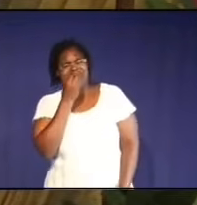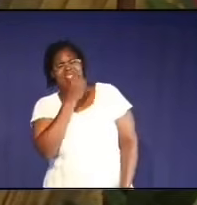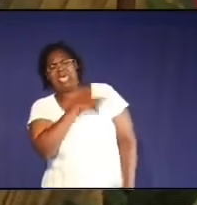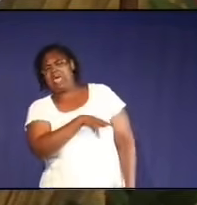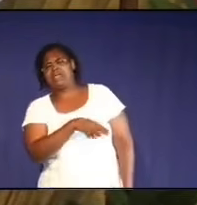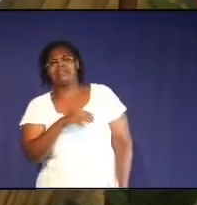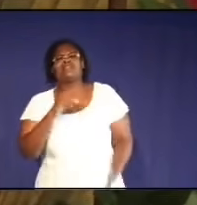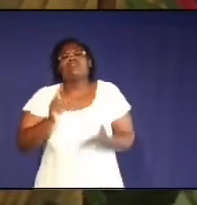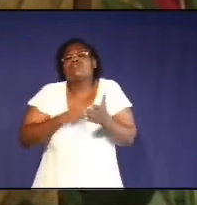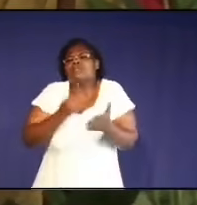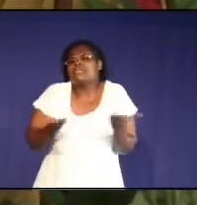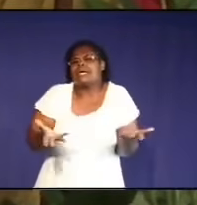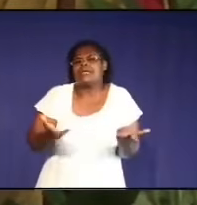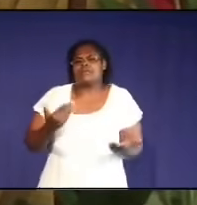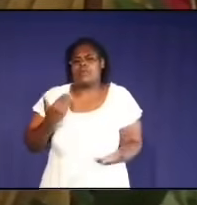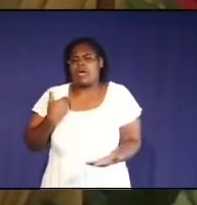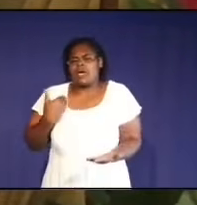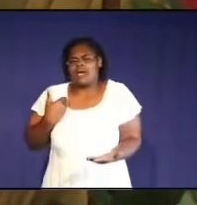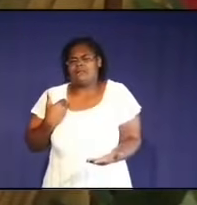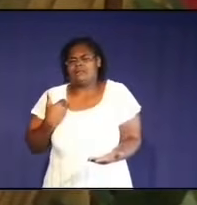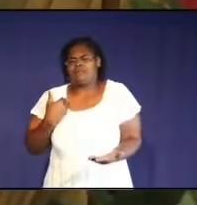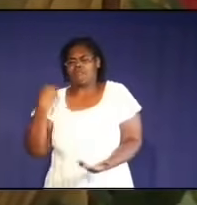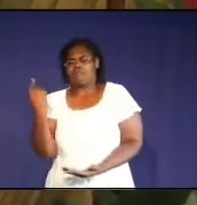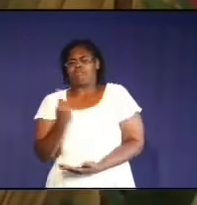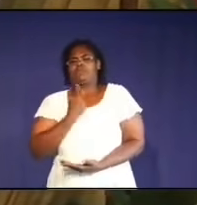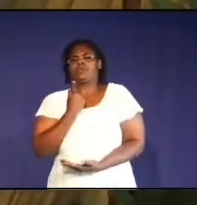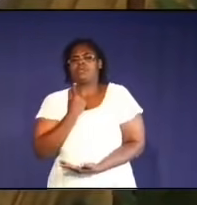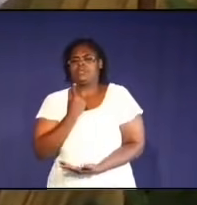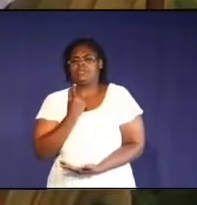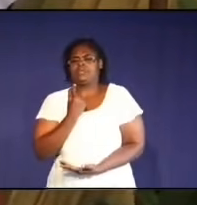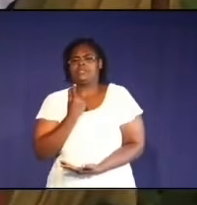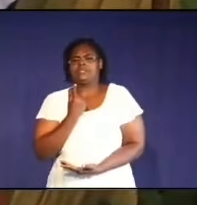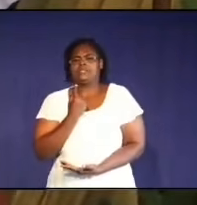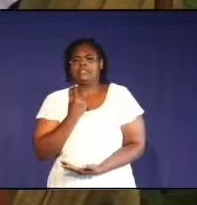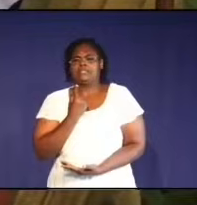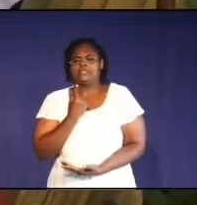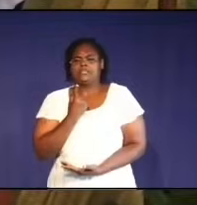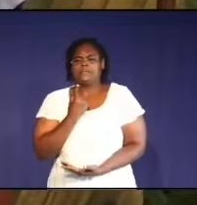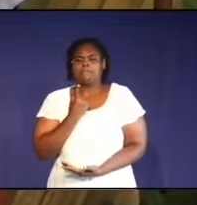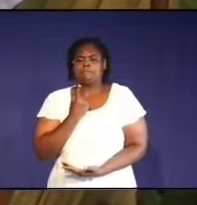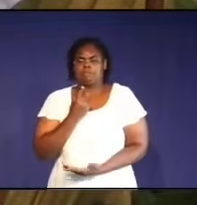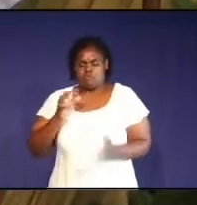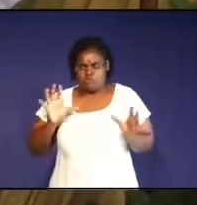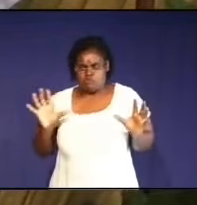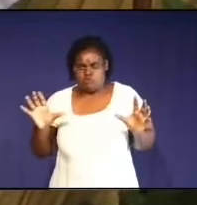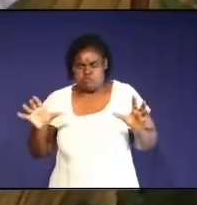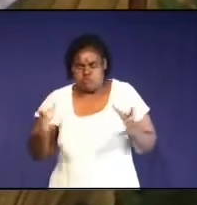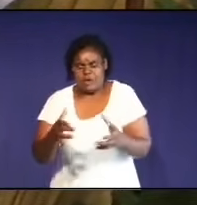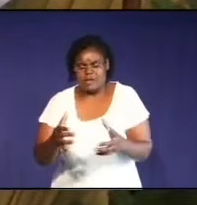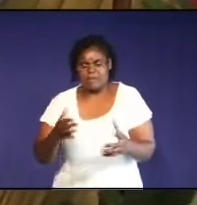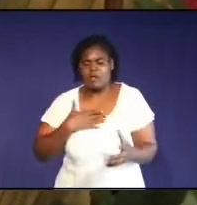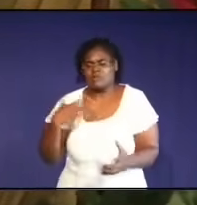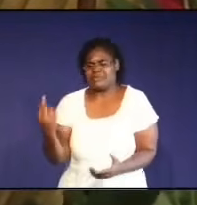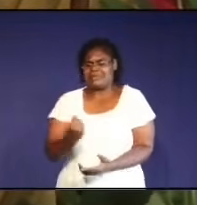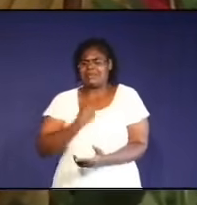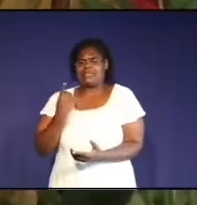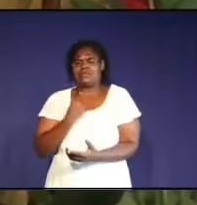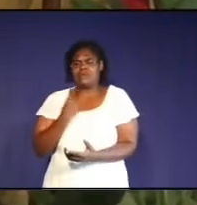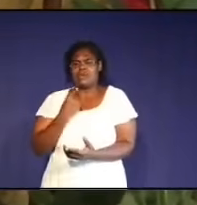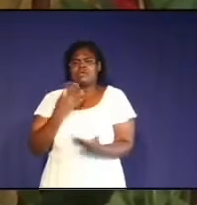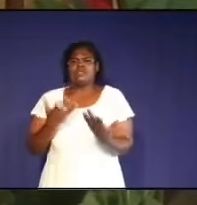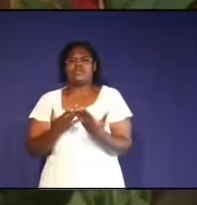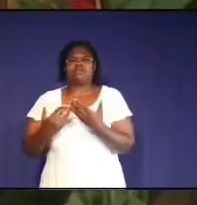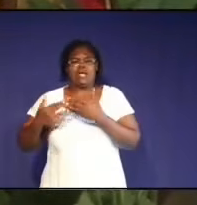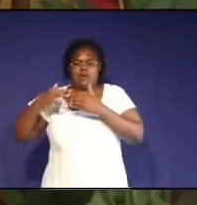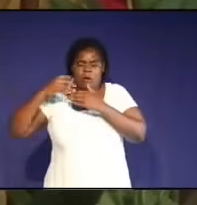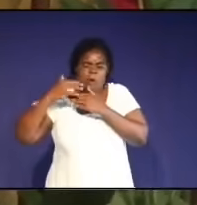mouth. Sometimes we are lonely in the midst of a crowd. Sometimes we are hemorrhaging